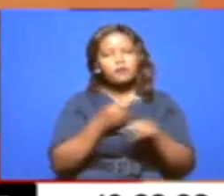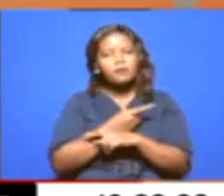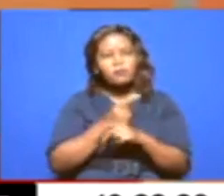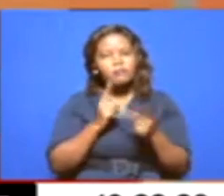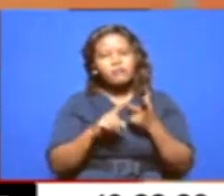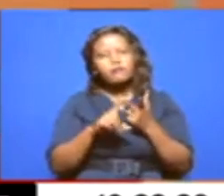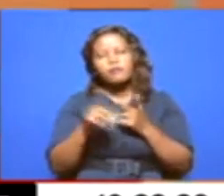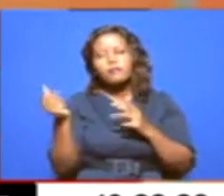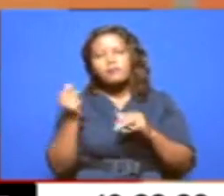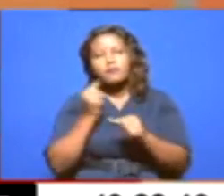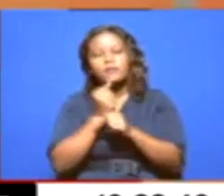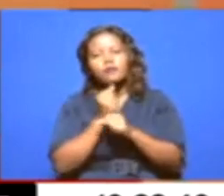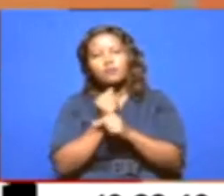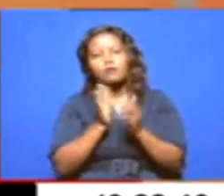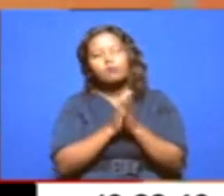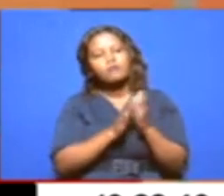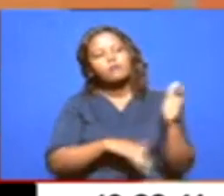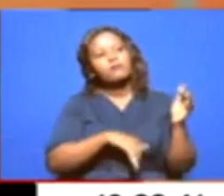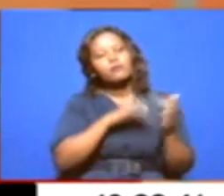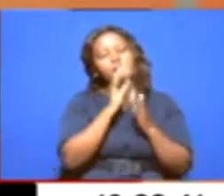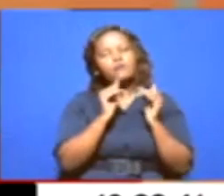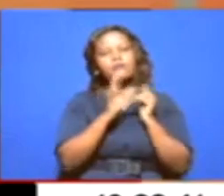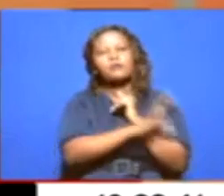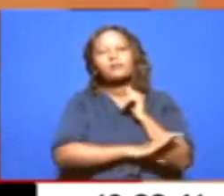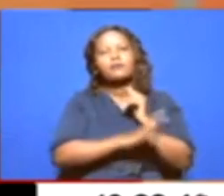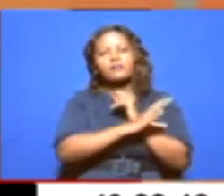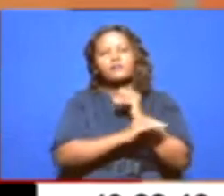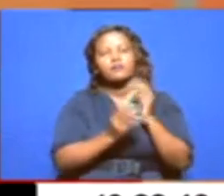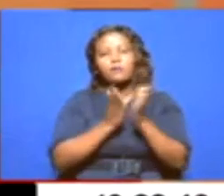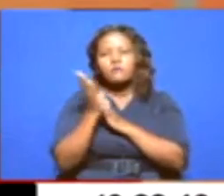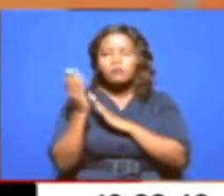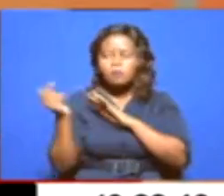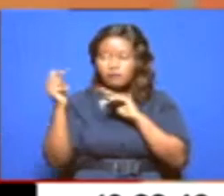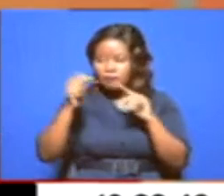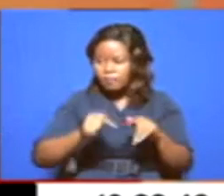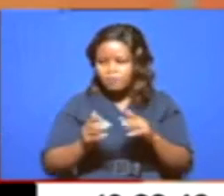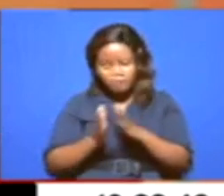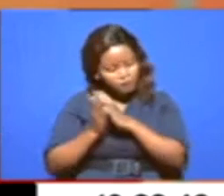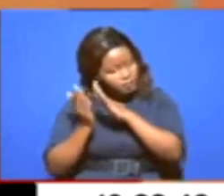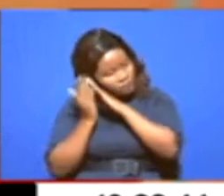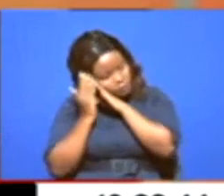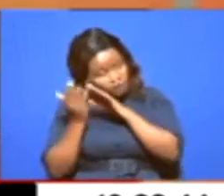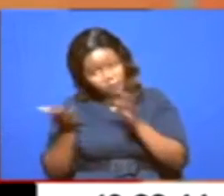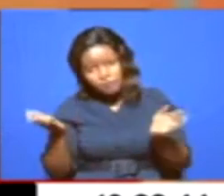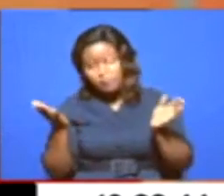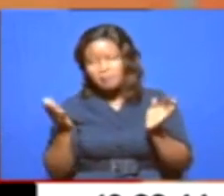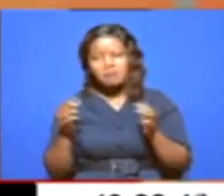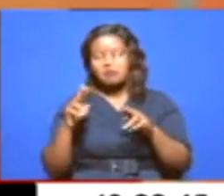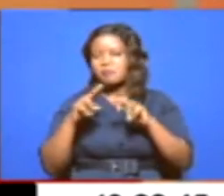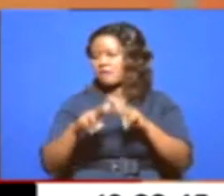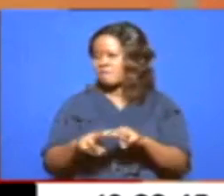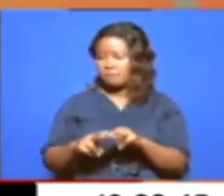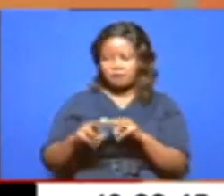country is through appearance and also accommodation. So it depends. It's not the same. It's different from one athlete to the